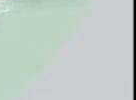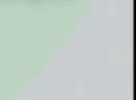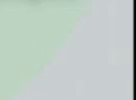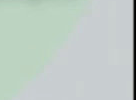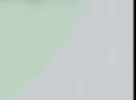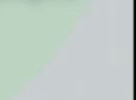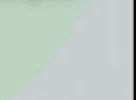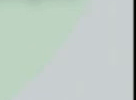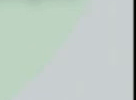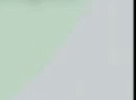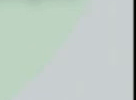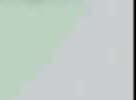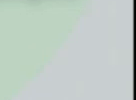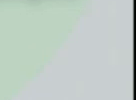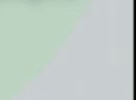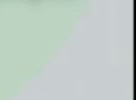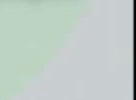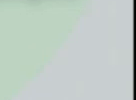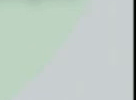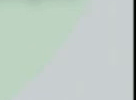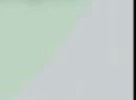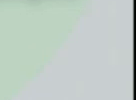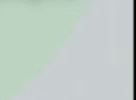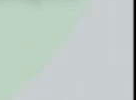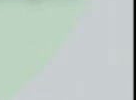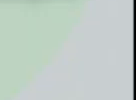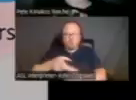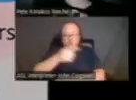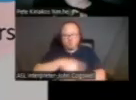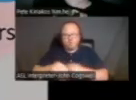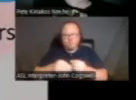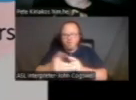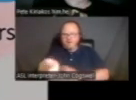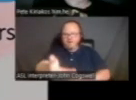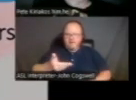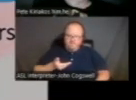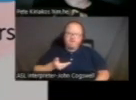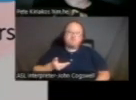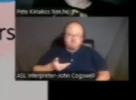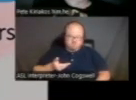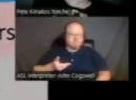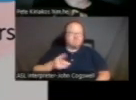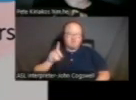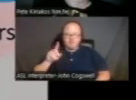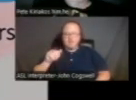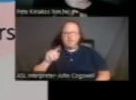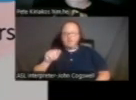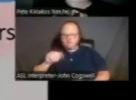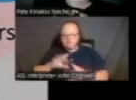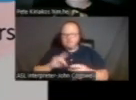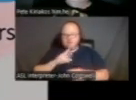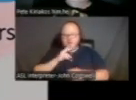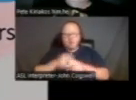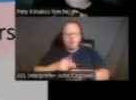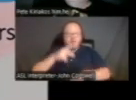Good afternoon. And I'm glad to be here to be able to join you and extend the invite. That's right. Dakota, it's called